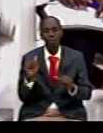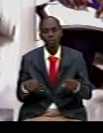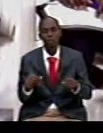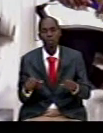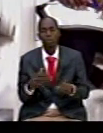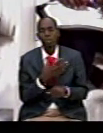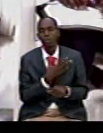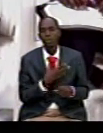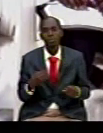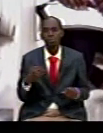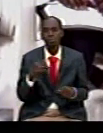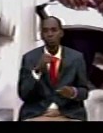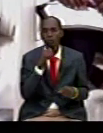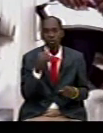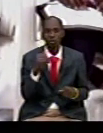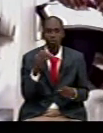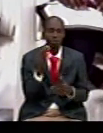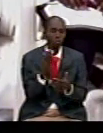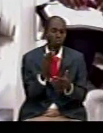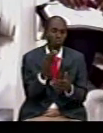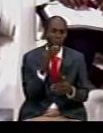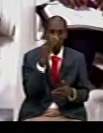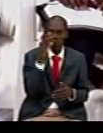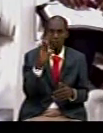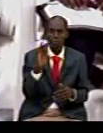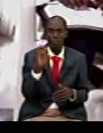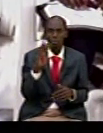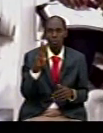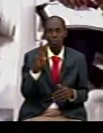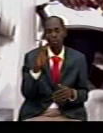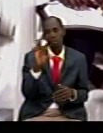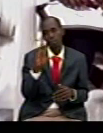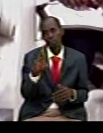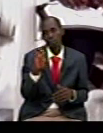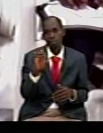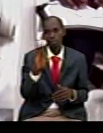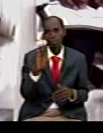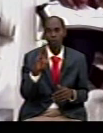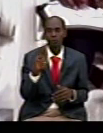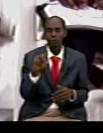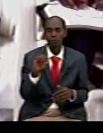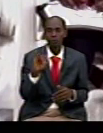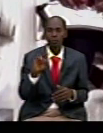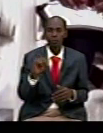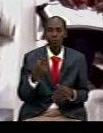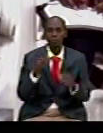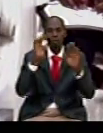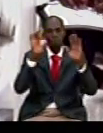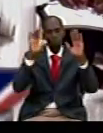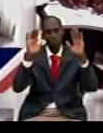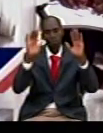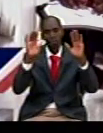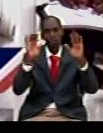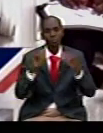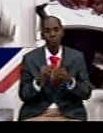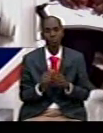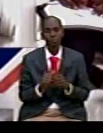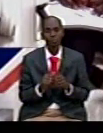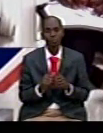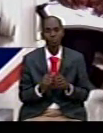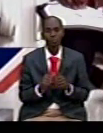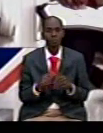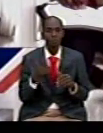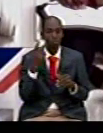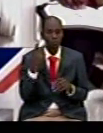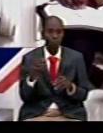wonder. Look at verses 25 and 26 as we look at the unclean and incurable woman.